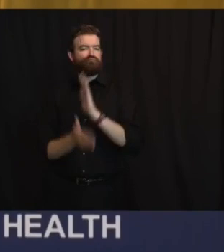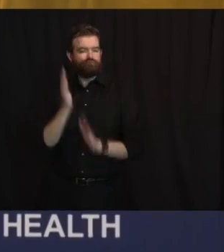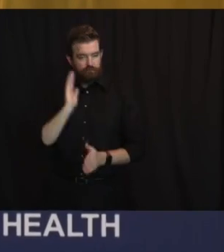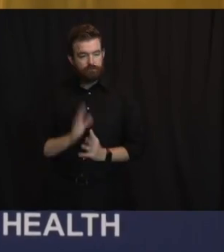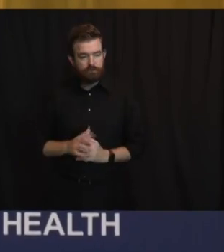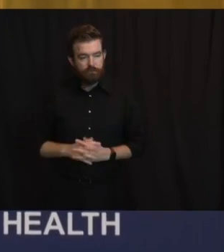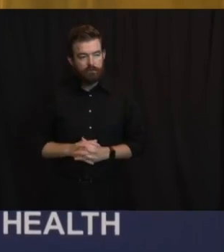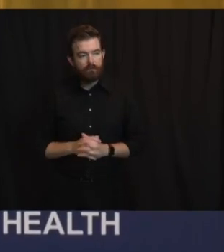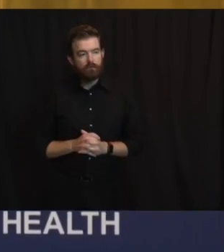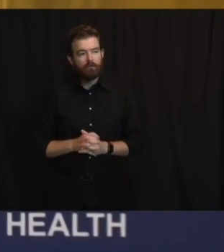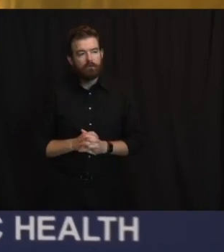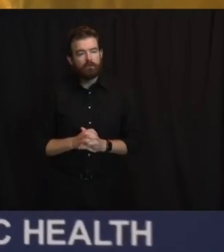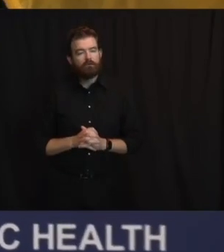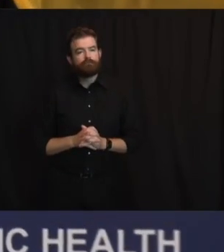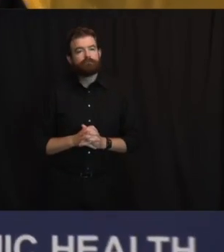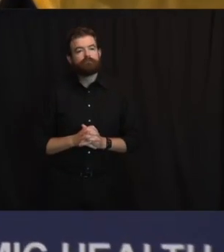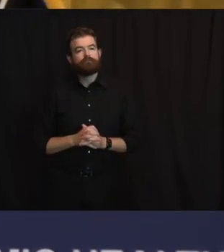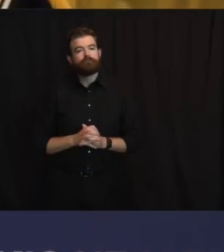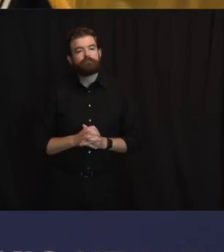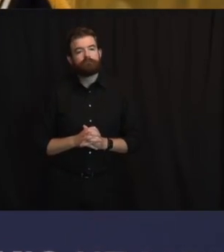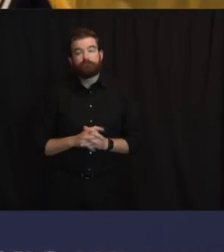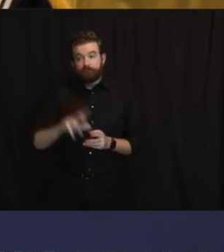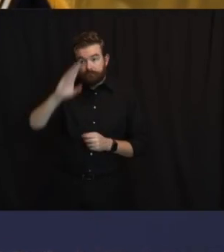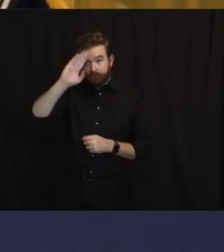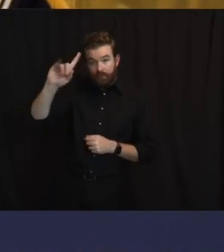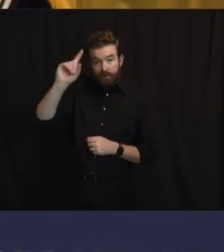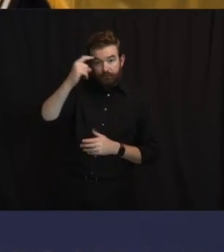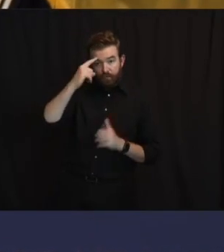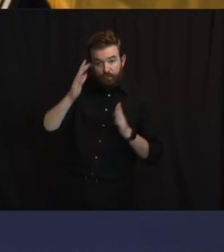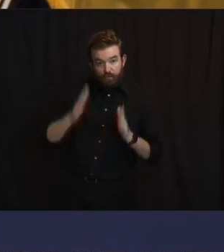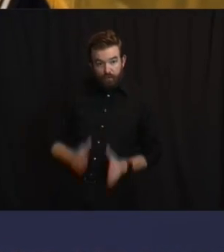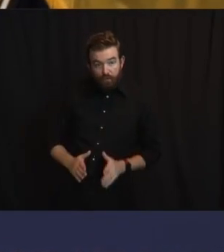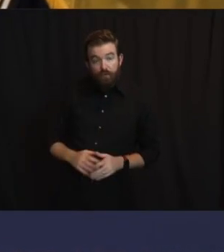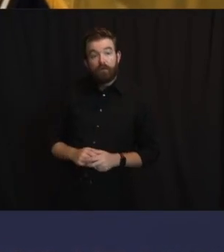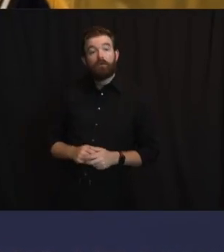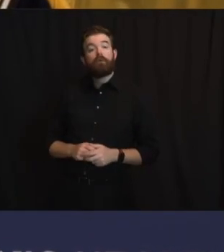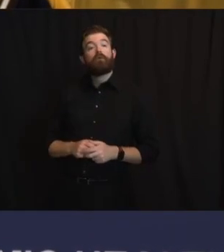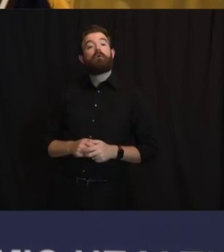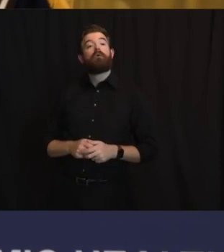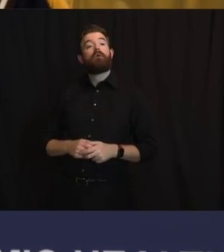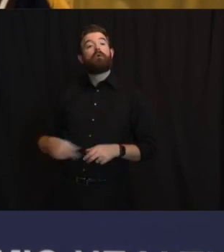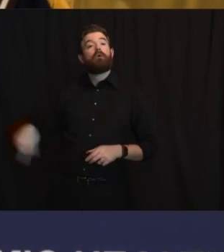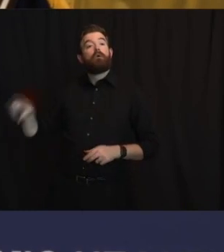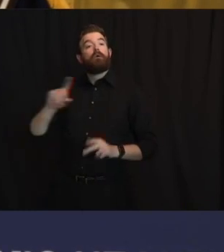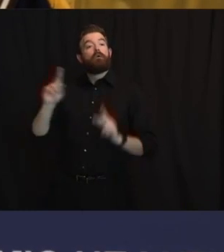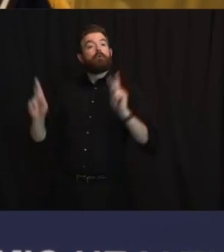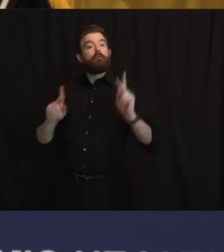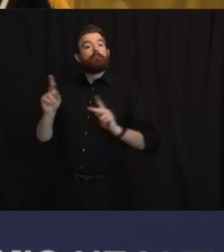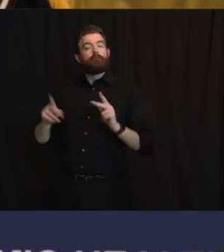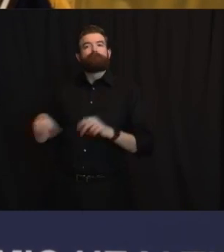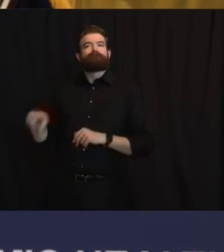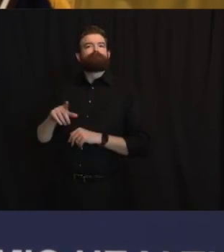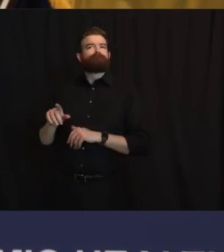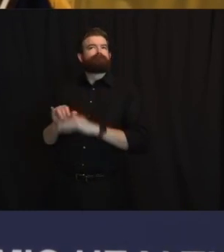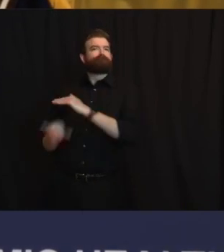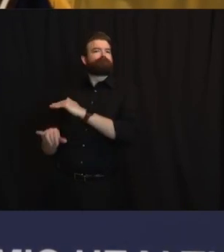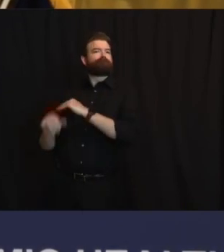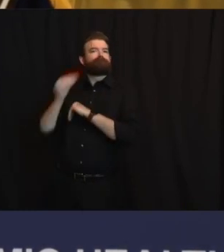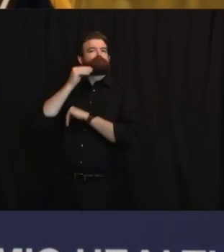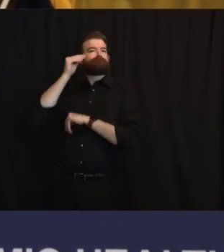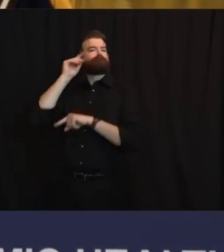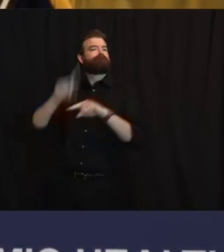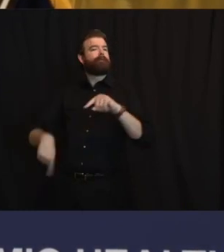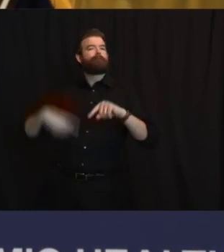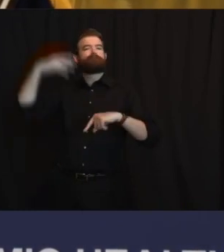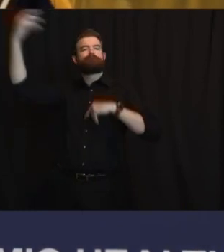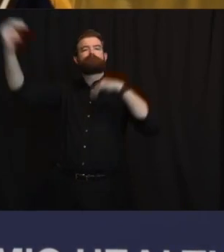Question regarding the homebound. AARP has called on the state to centralize efforts to vaccinate the homebound in particular. About a